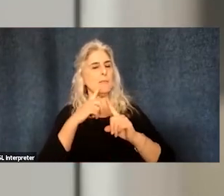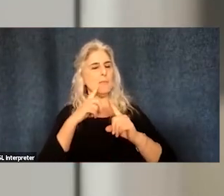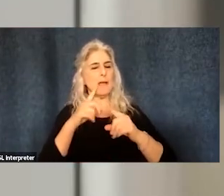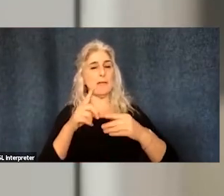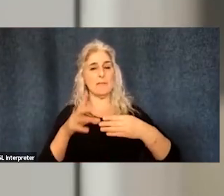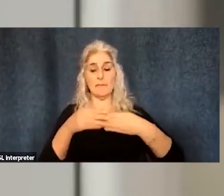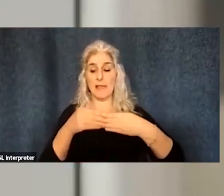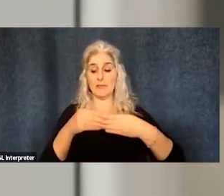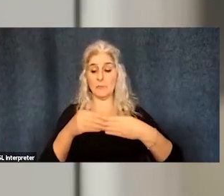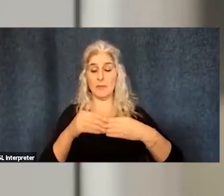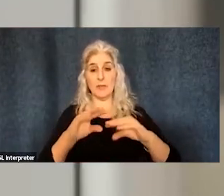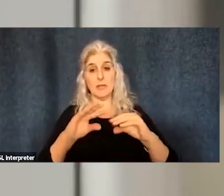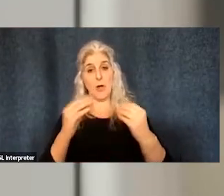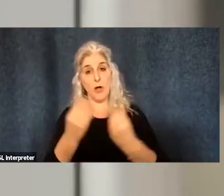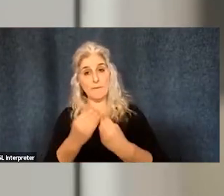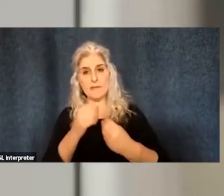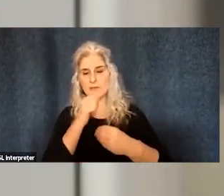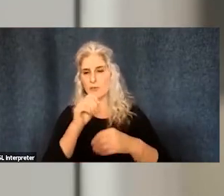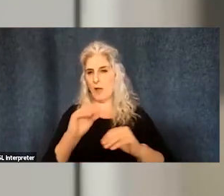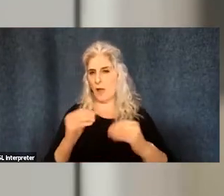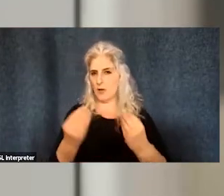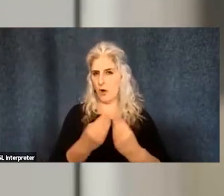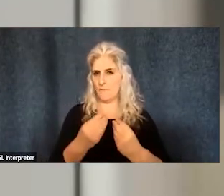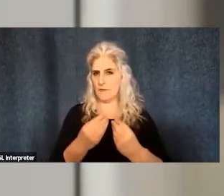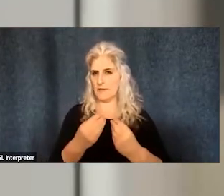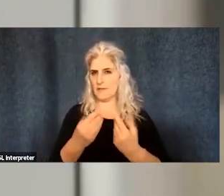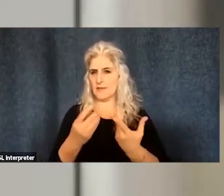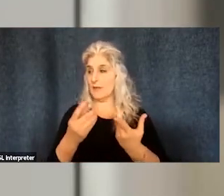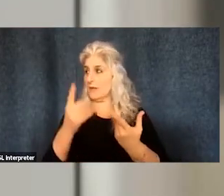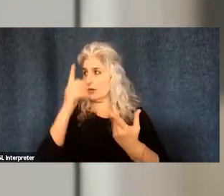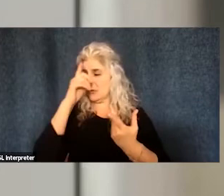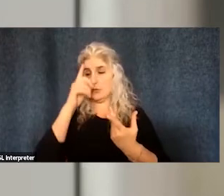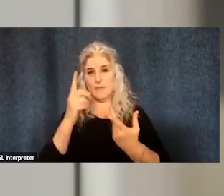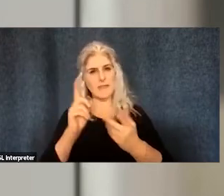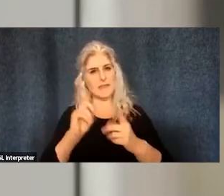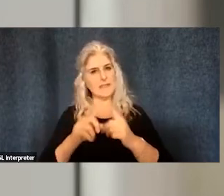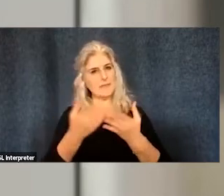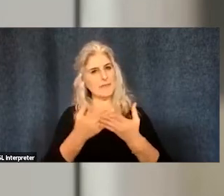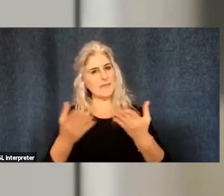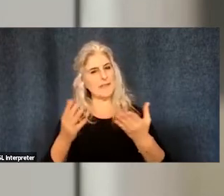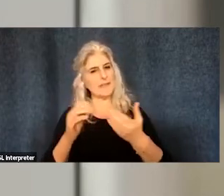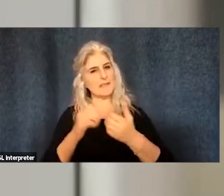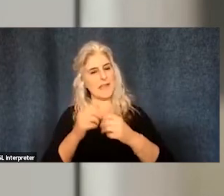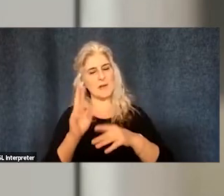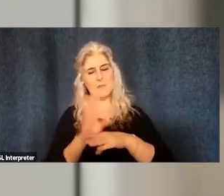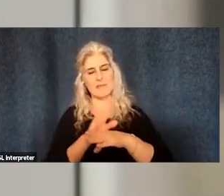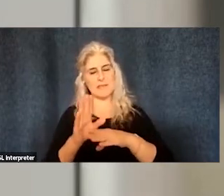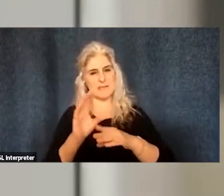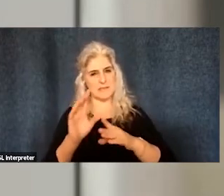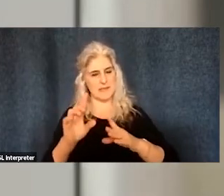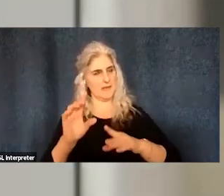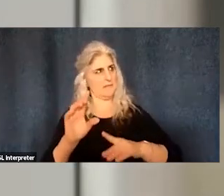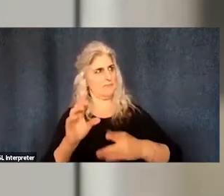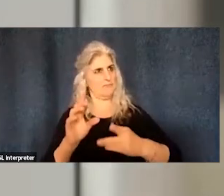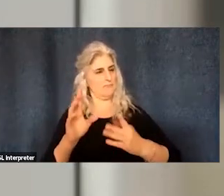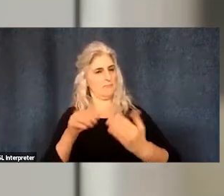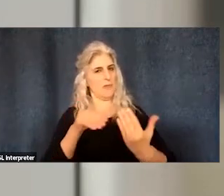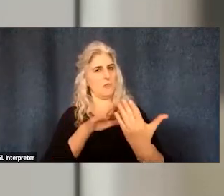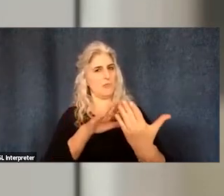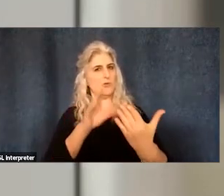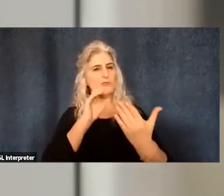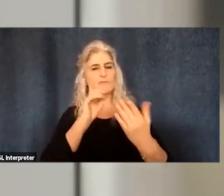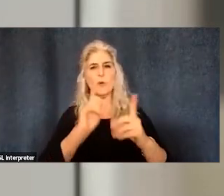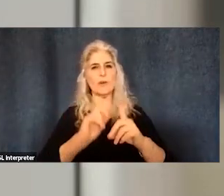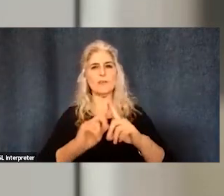more businesses could be doing to retain working parents? And Ronnie, I'll start with you. And I'd love to hear